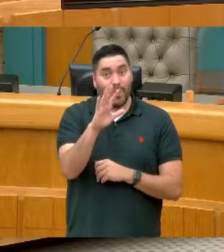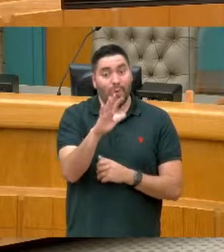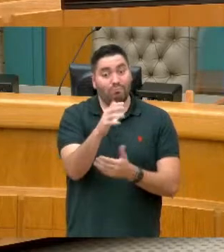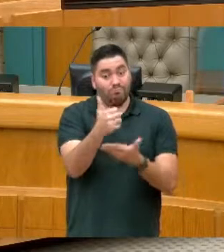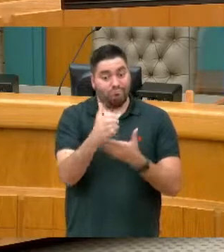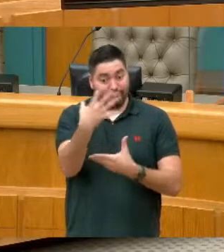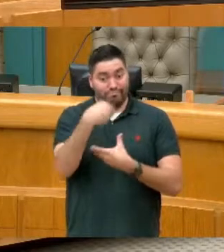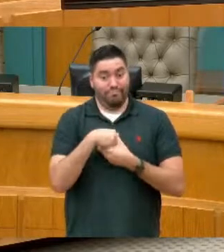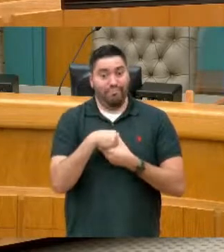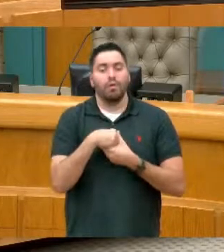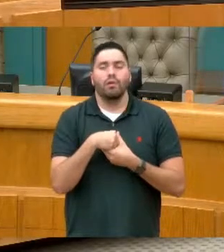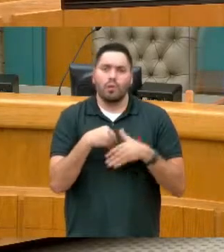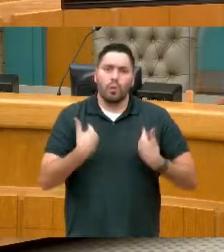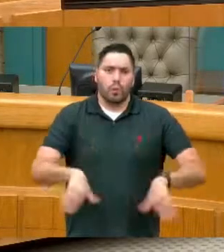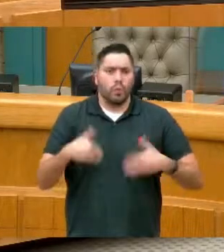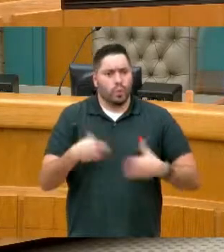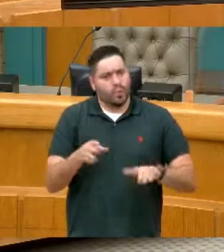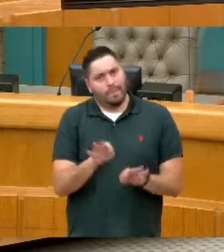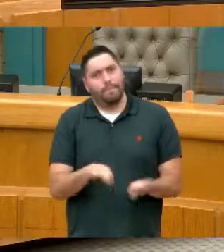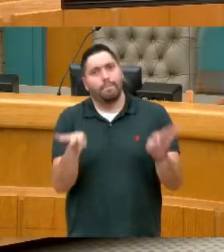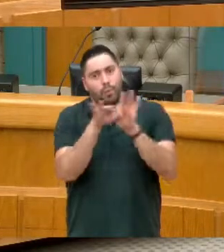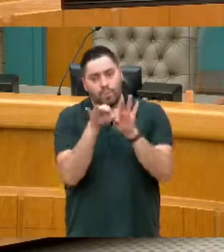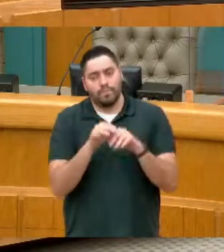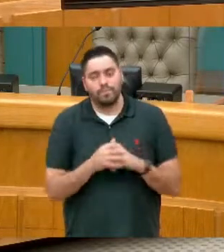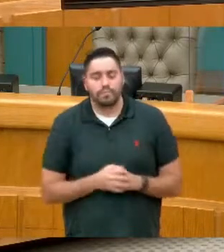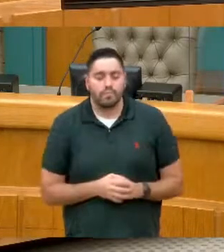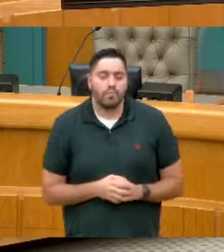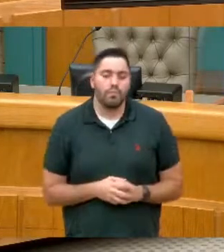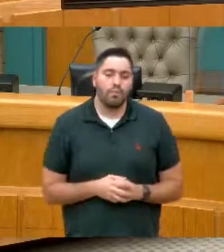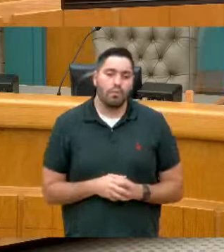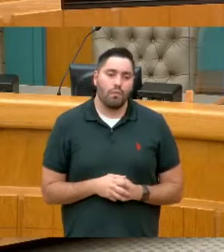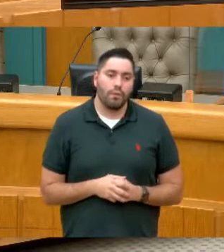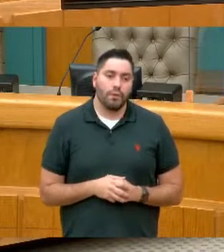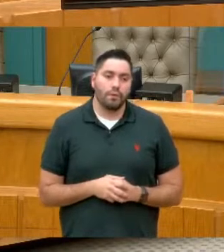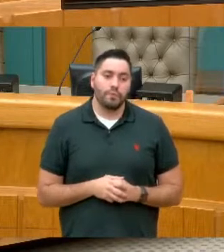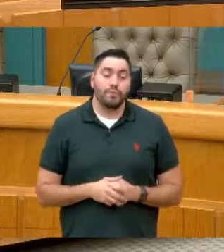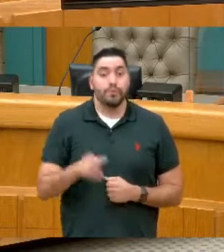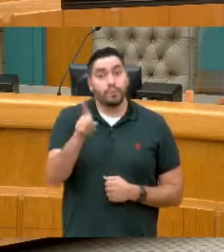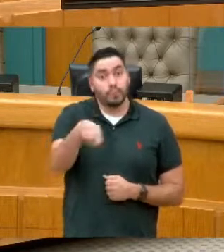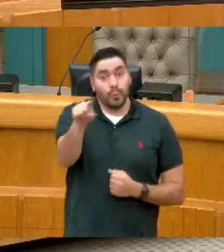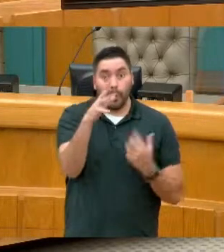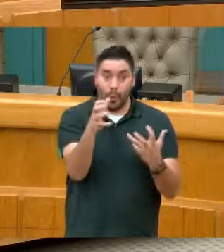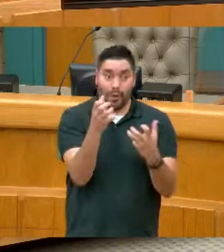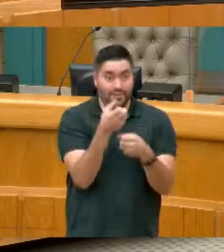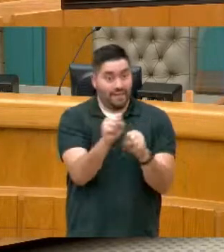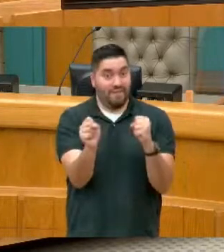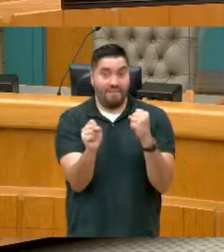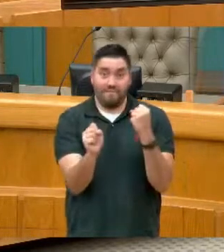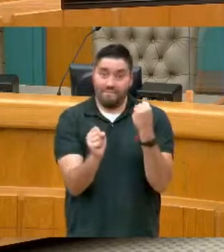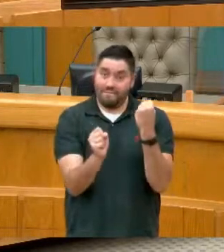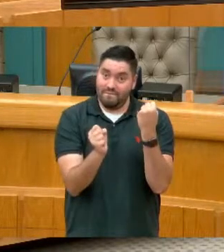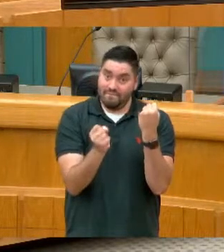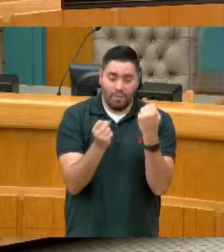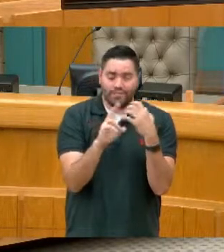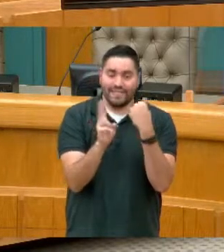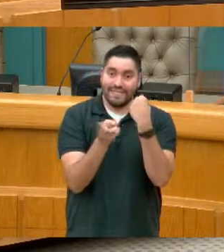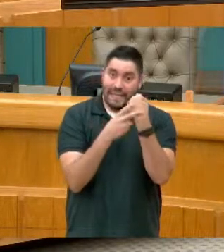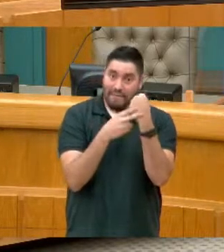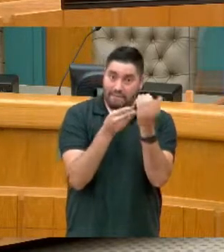We can't afford to let our enthusiasm override our good judgment in protecting ourselves. We certainly don't want